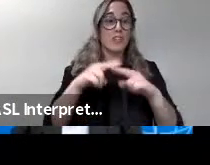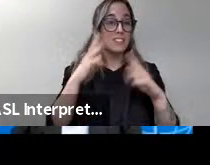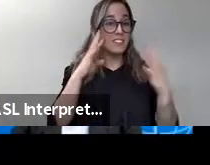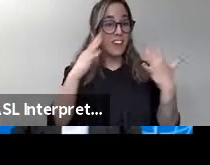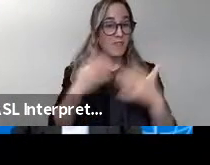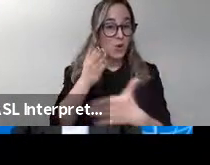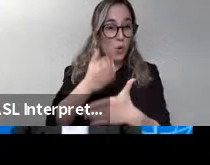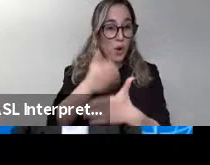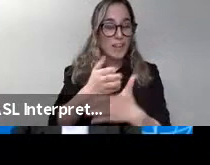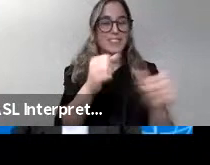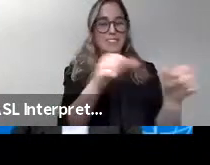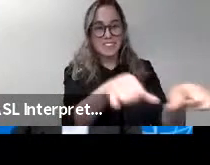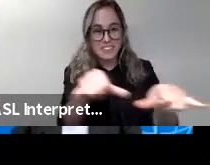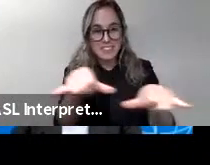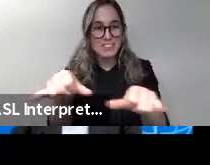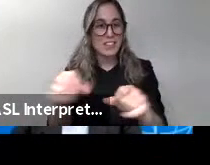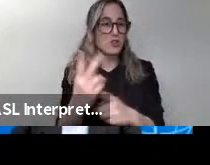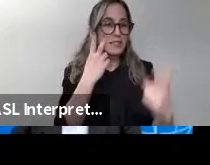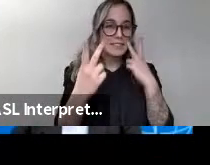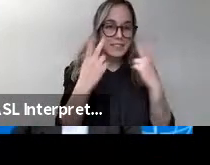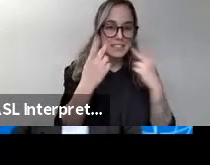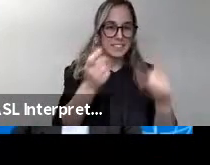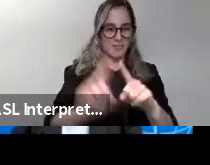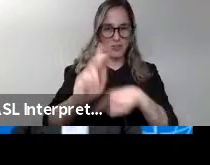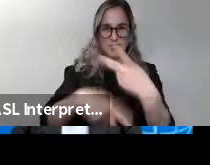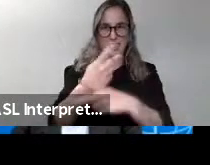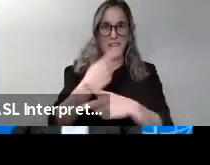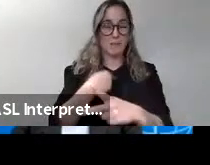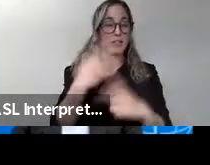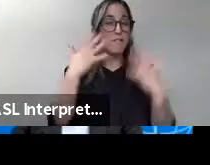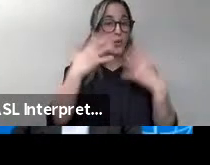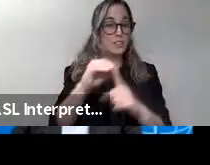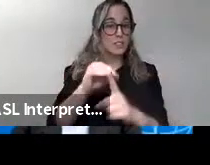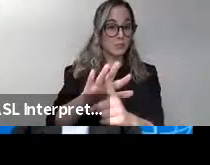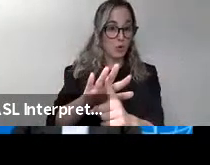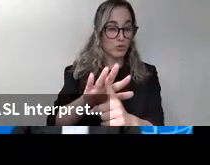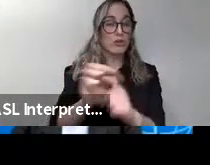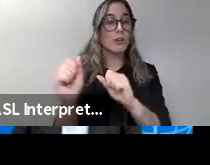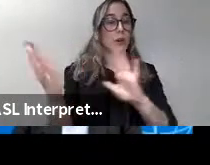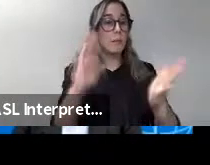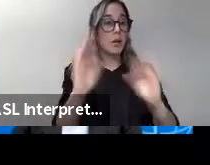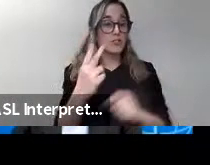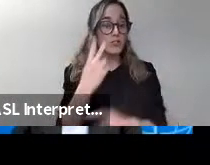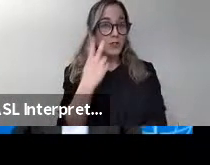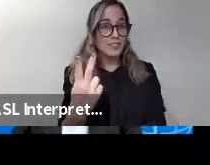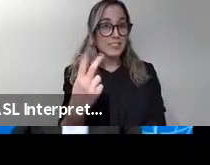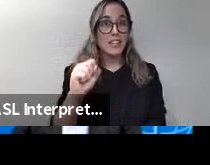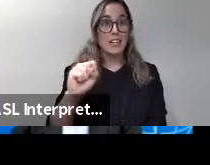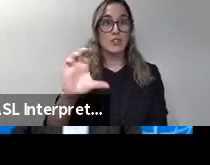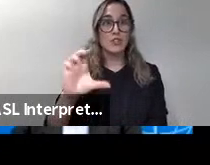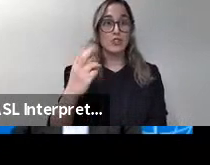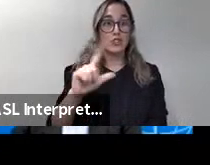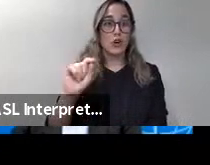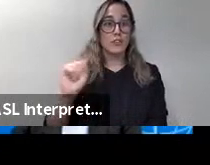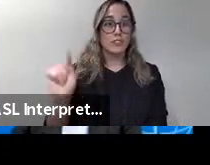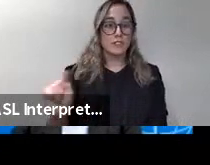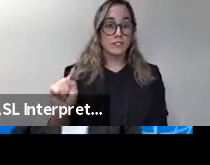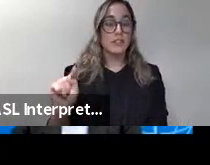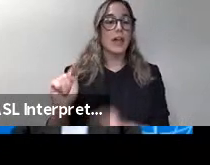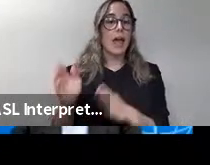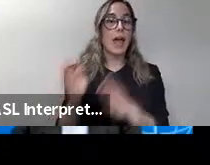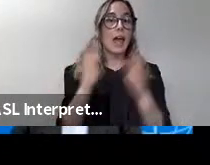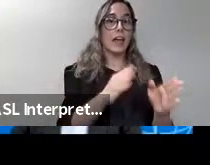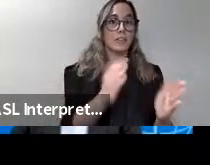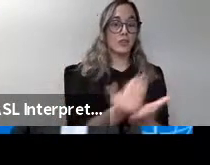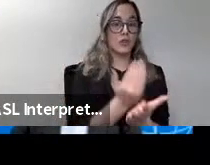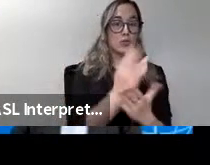generally consistent across various levels of noise exposure. You can see here a comparison between the Schultz curve on the left and the new national curve